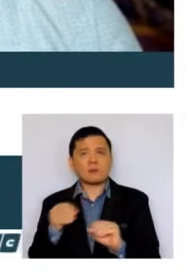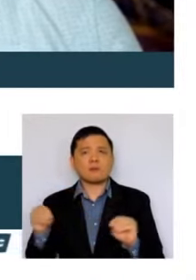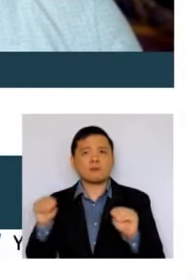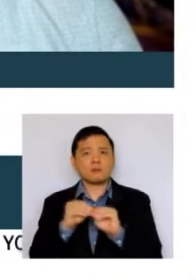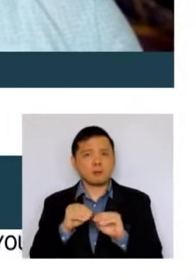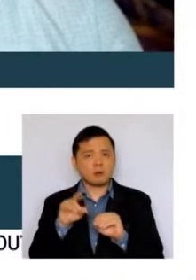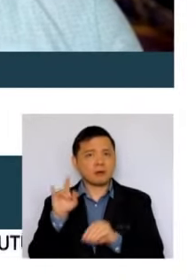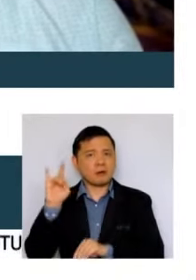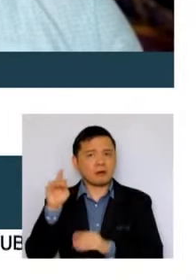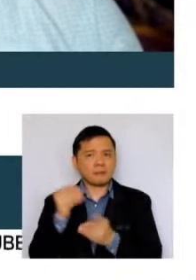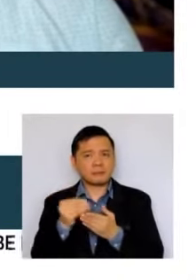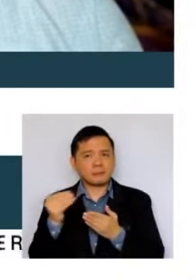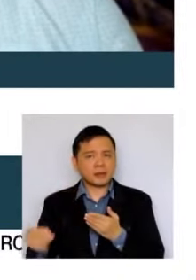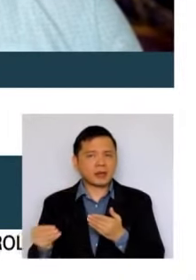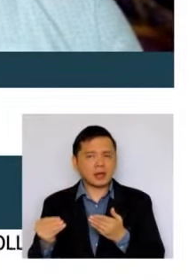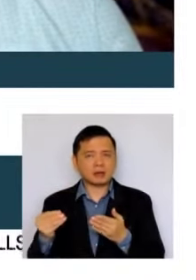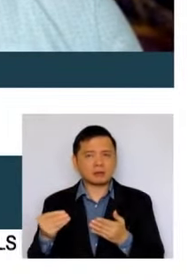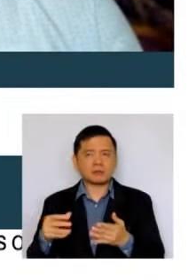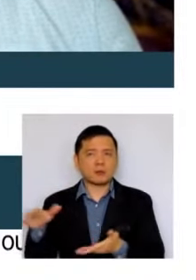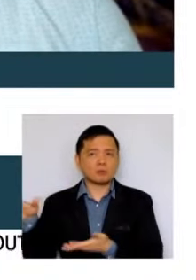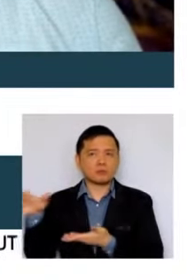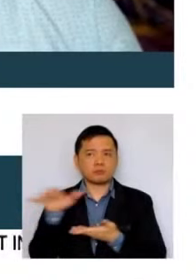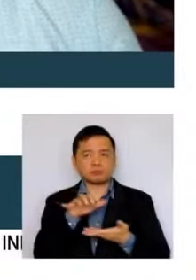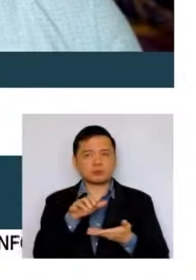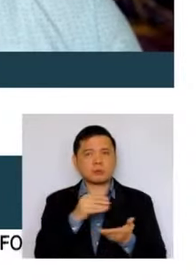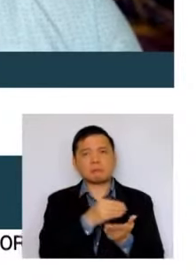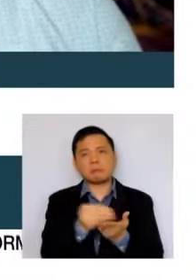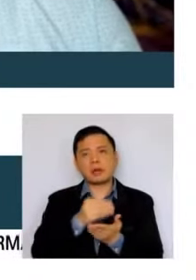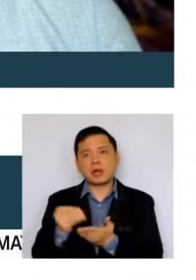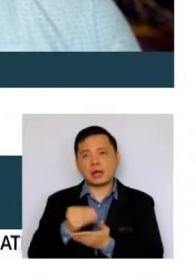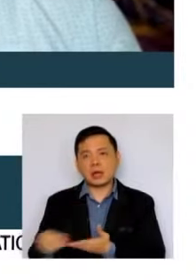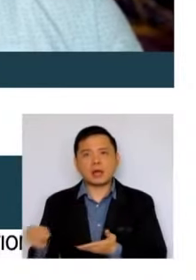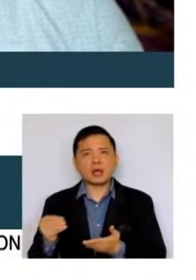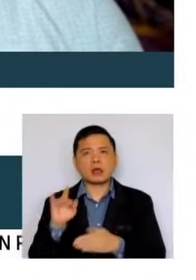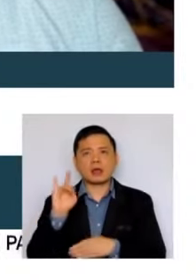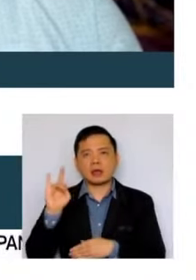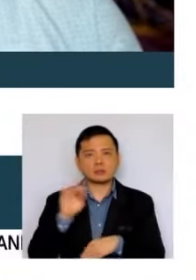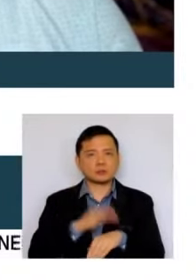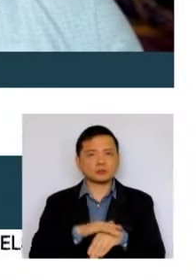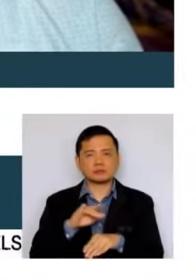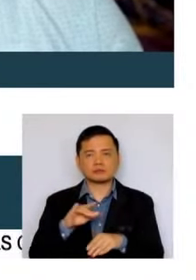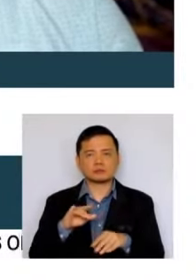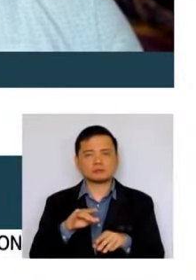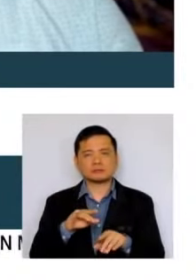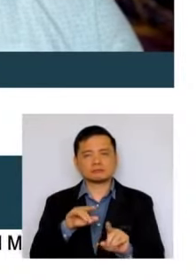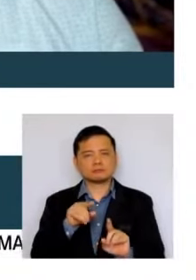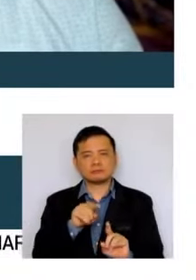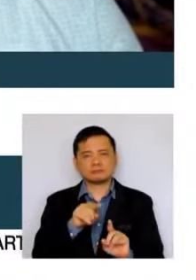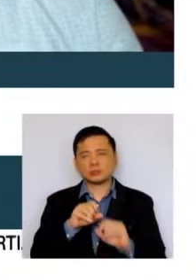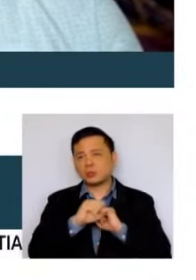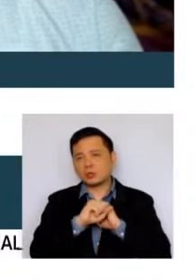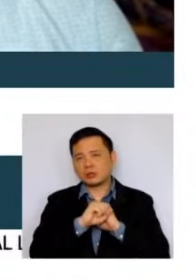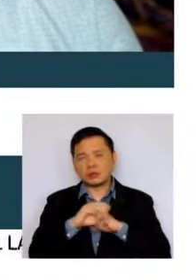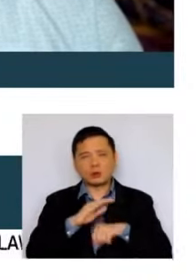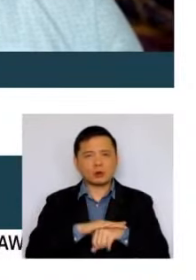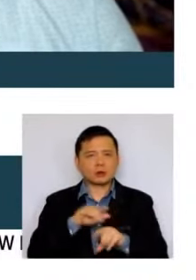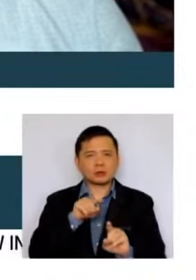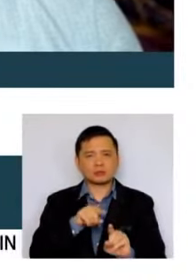the filing of candidacies, especially on social media. Can you share with us what makes his campaign